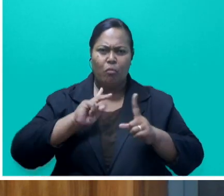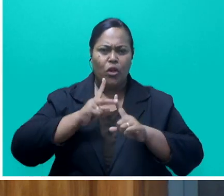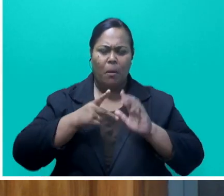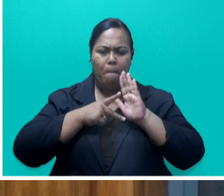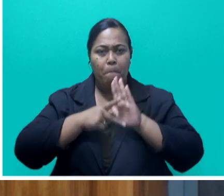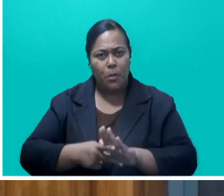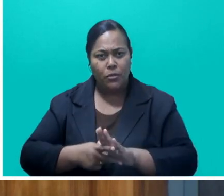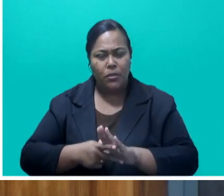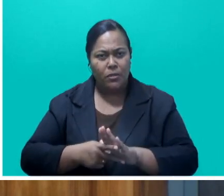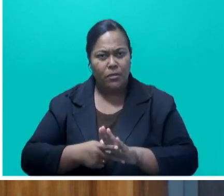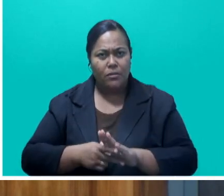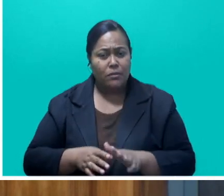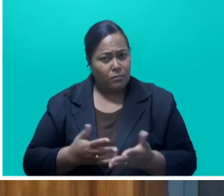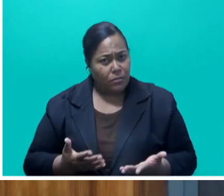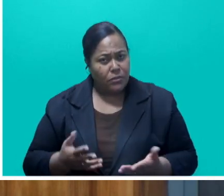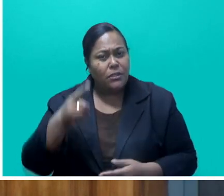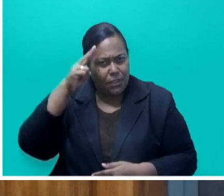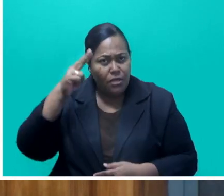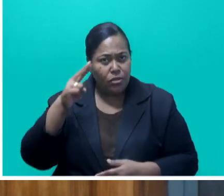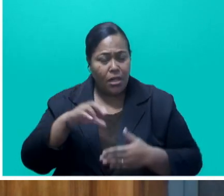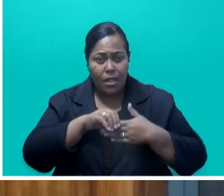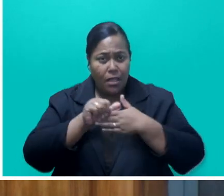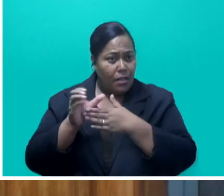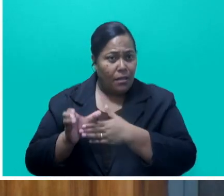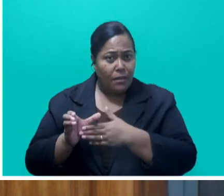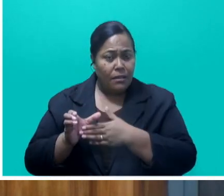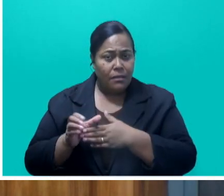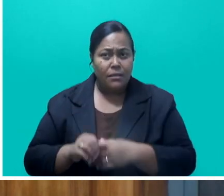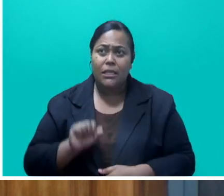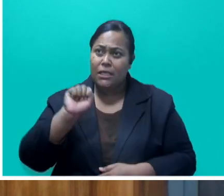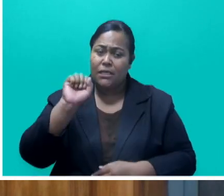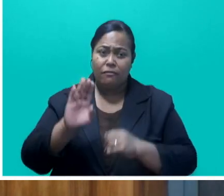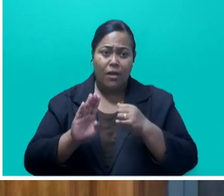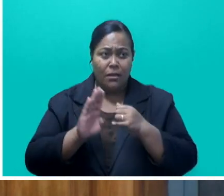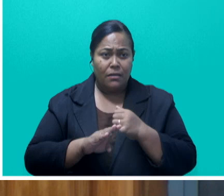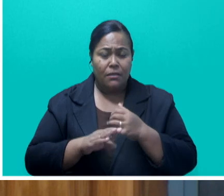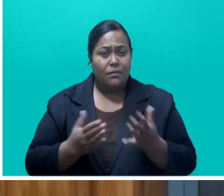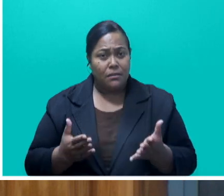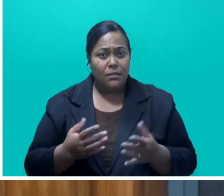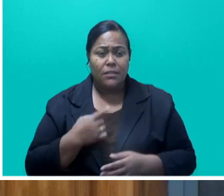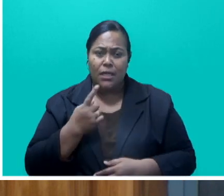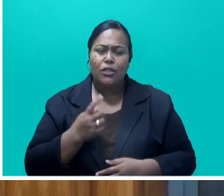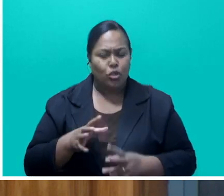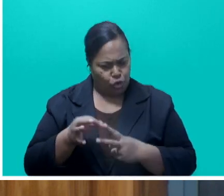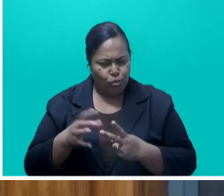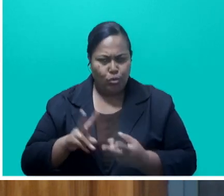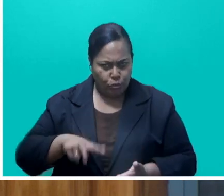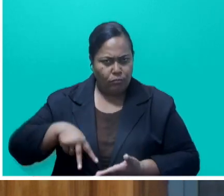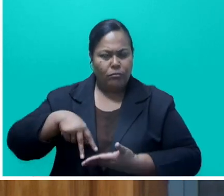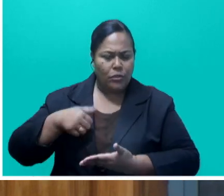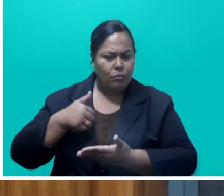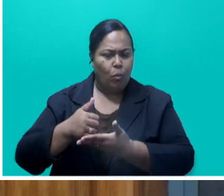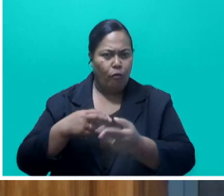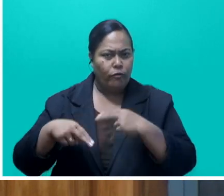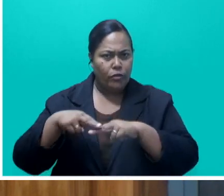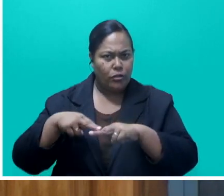adversity, a national leader who in his final analysis chose to stand for Fiji and the greater good